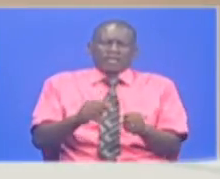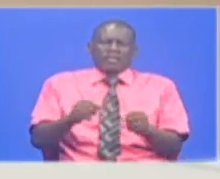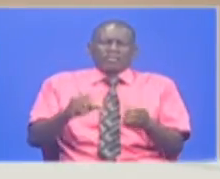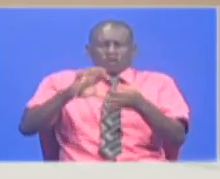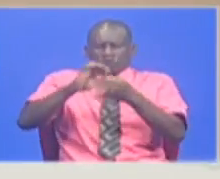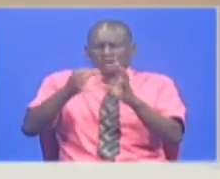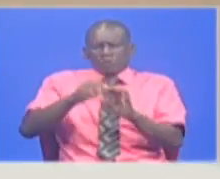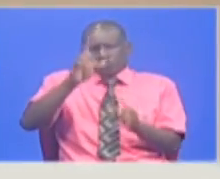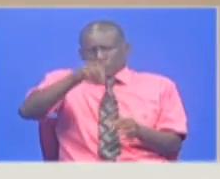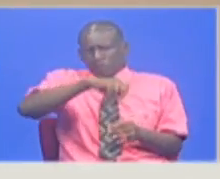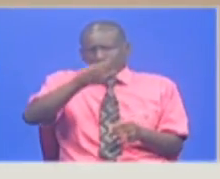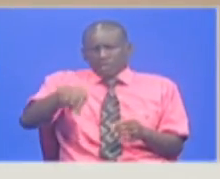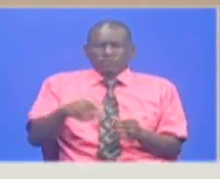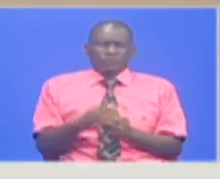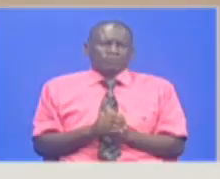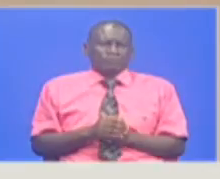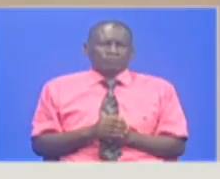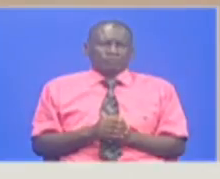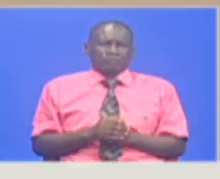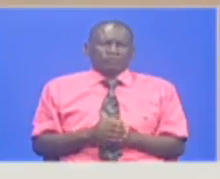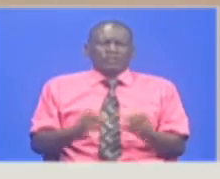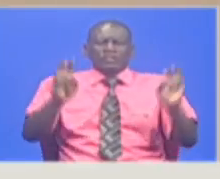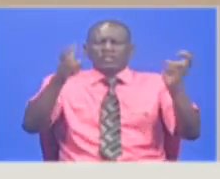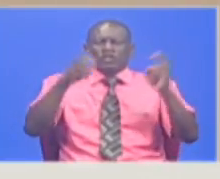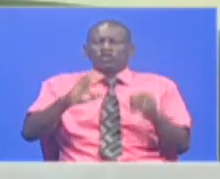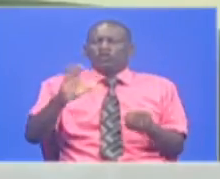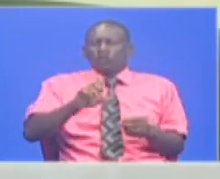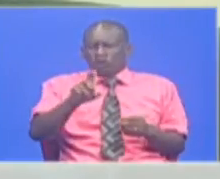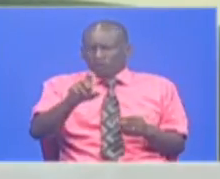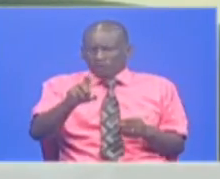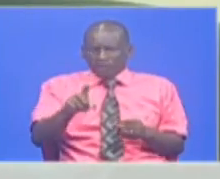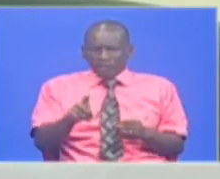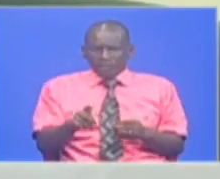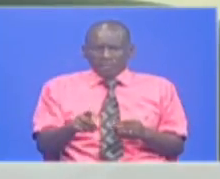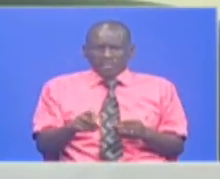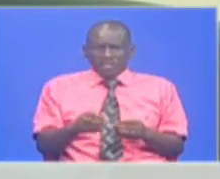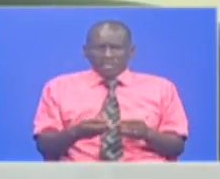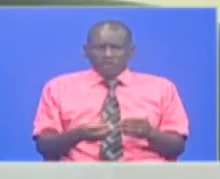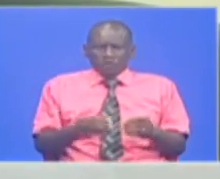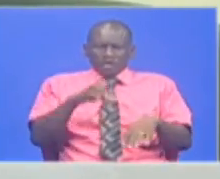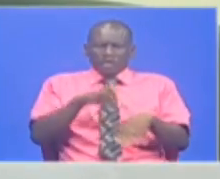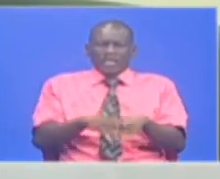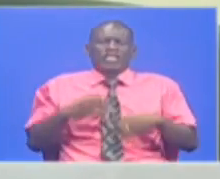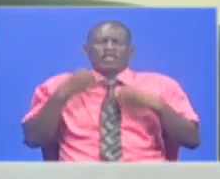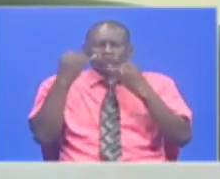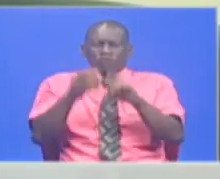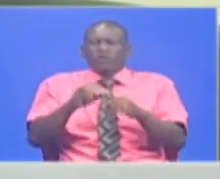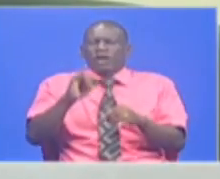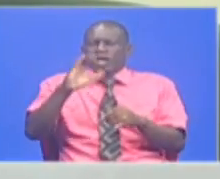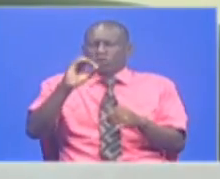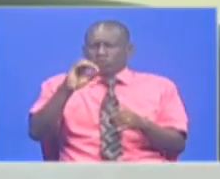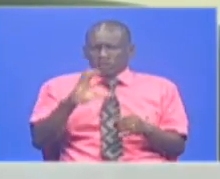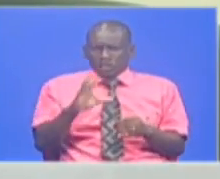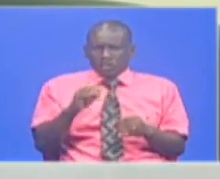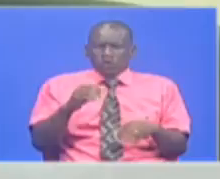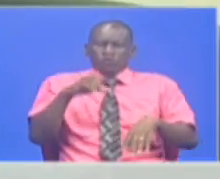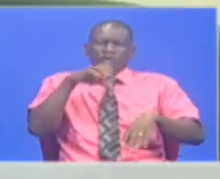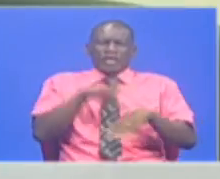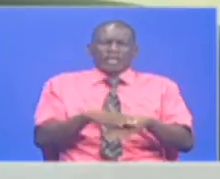important sports event. The issue of coronavirus, we are getting updates from IOC. We